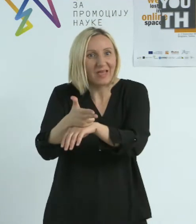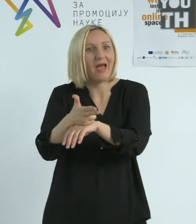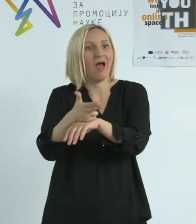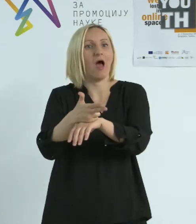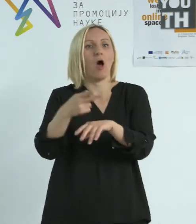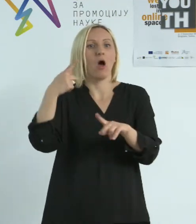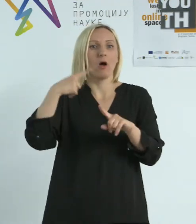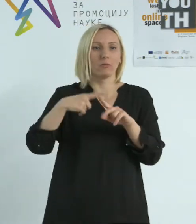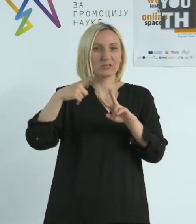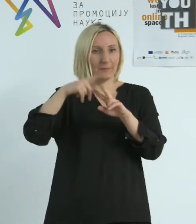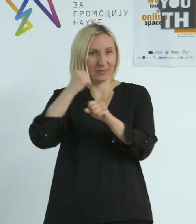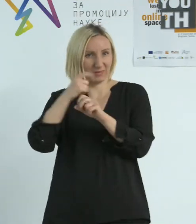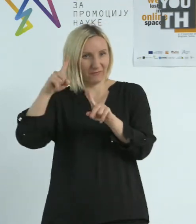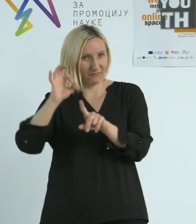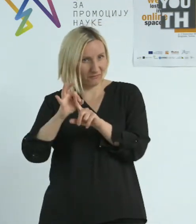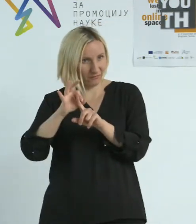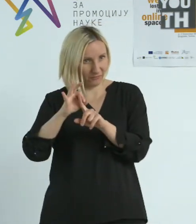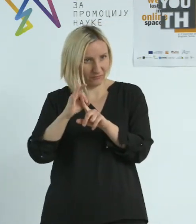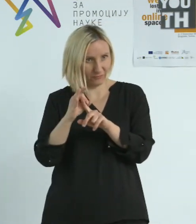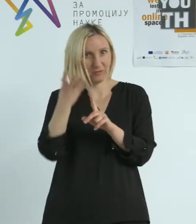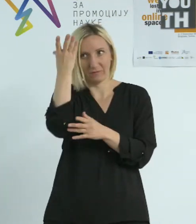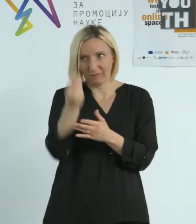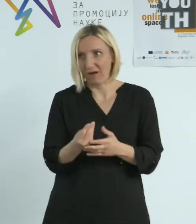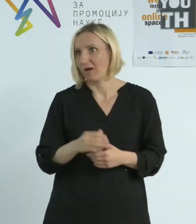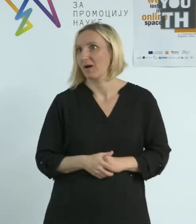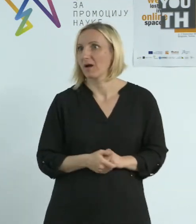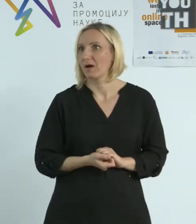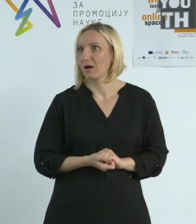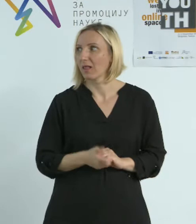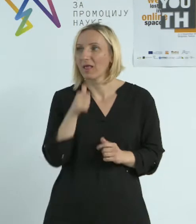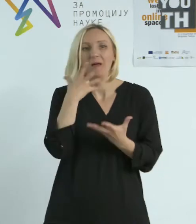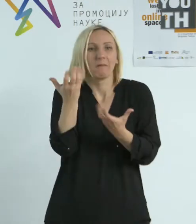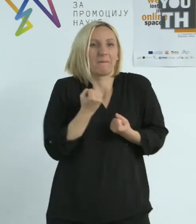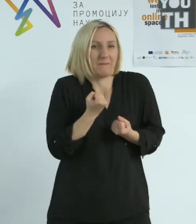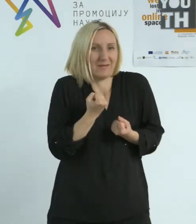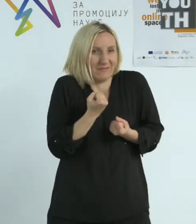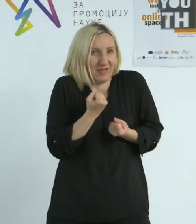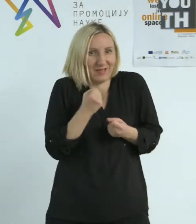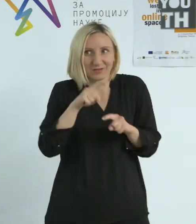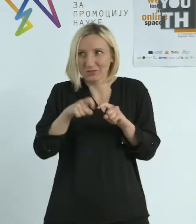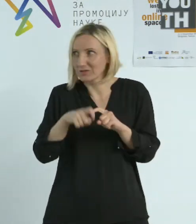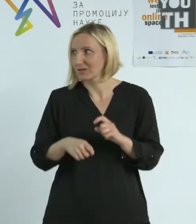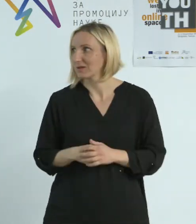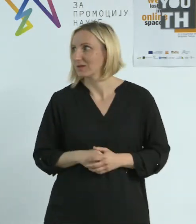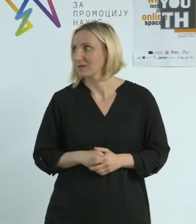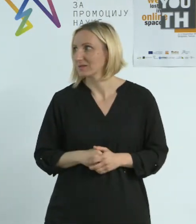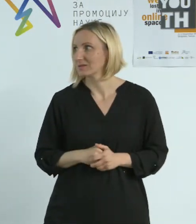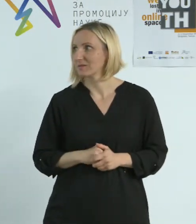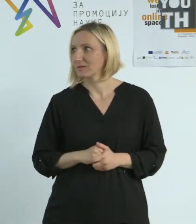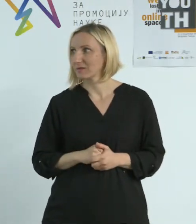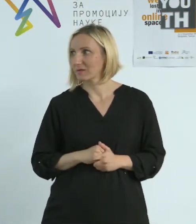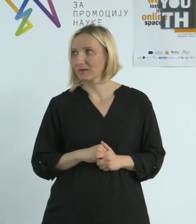PDF files, and some kind of fancy things. Upload of digital resources. We